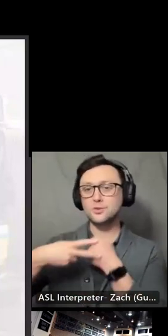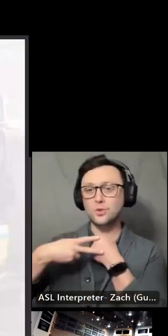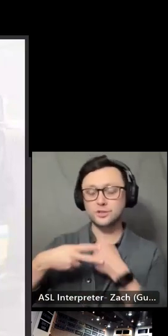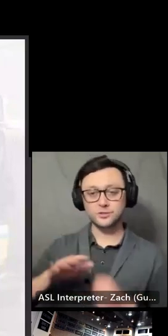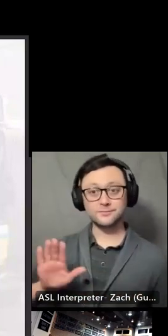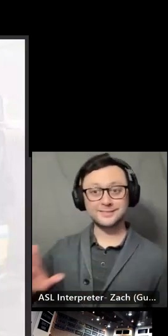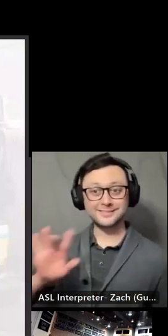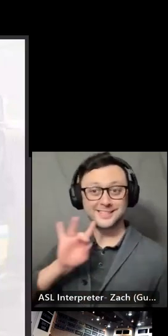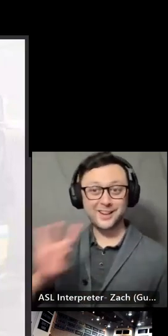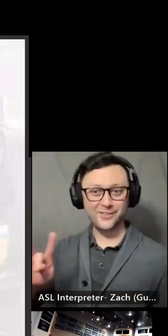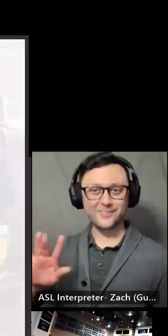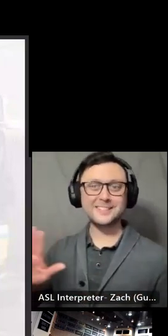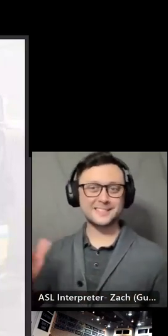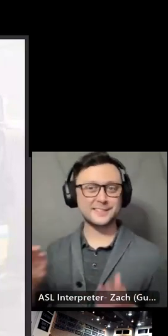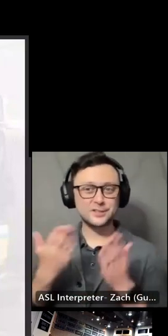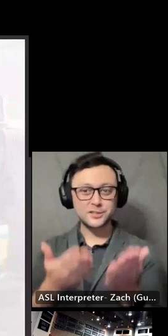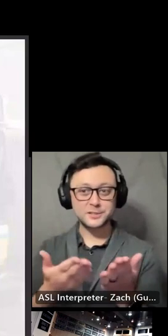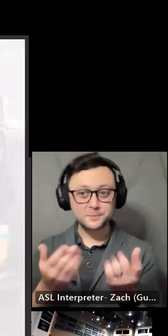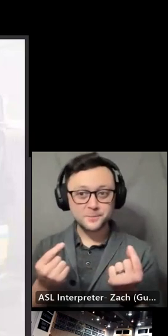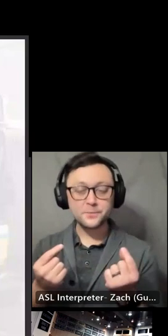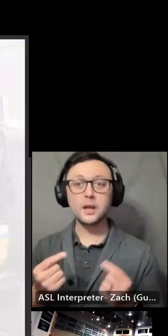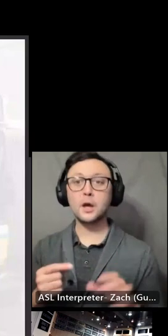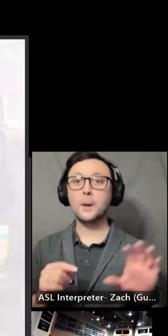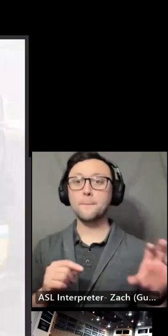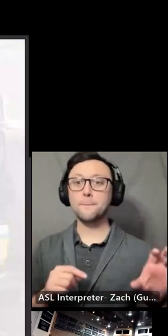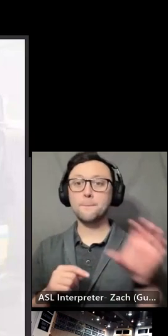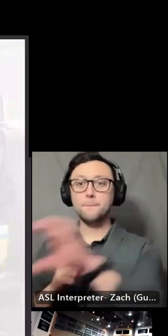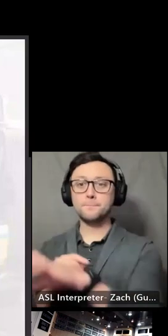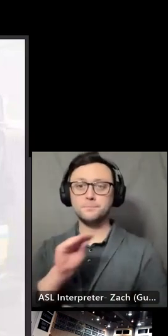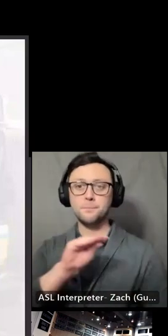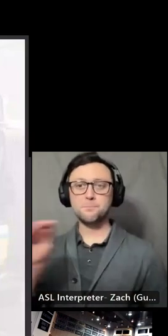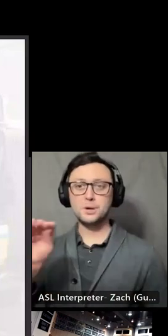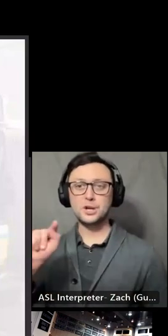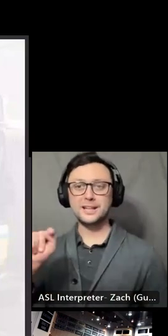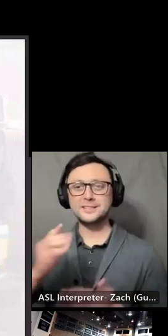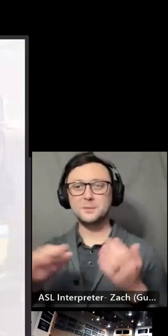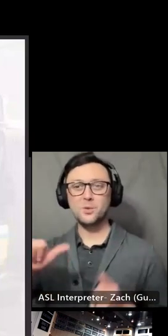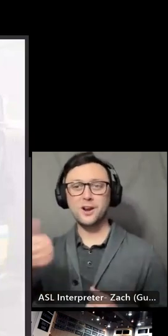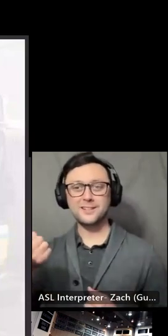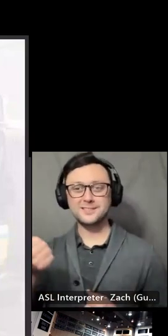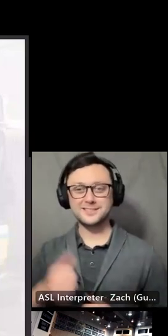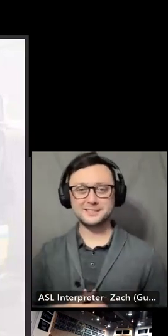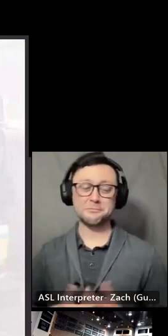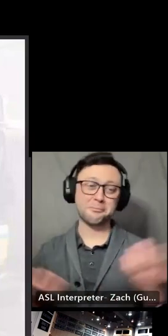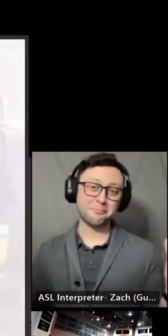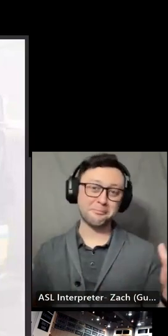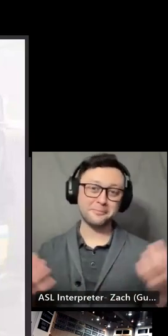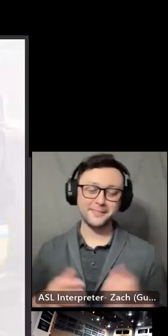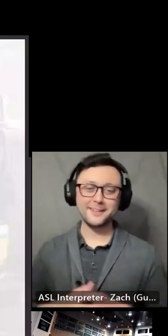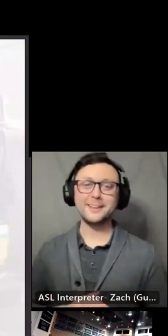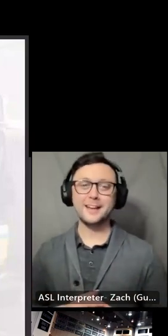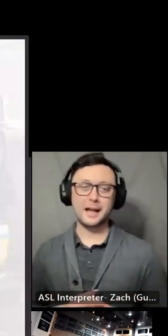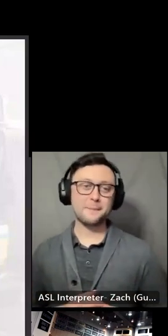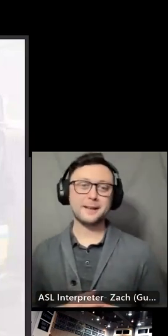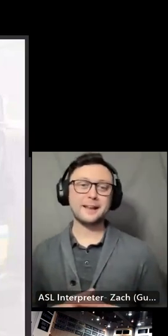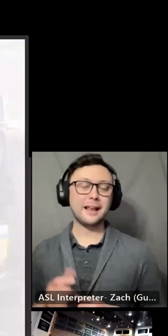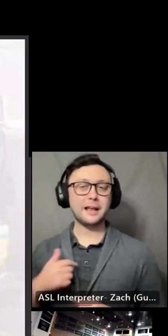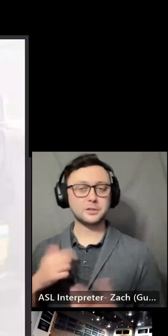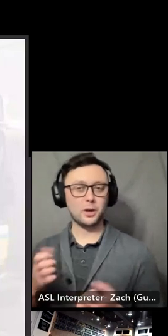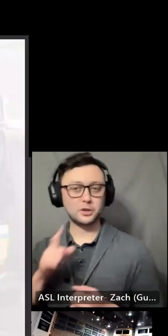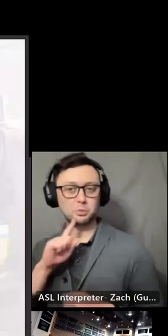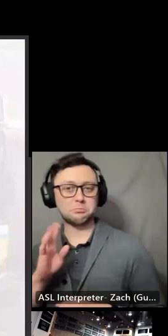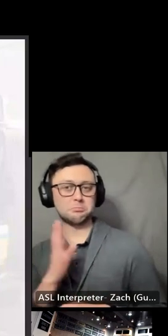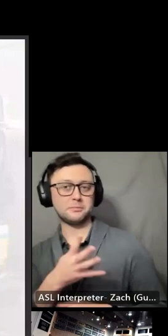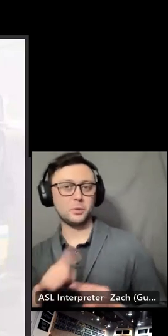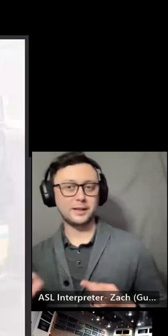his suggestion was to put it somewhere else, to find a different place for it. So I wanted to just speak on his behalf and also just